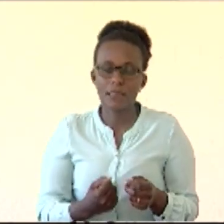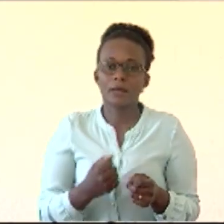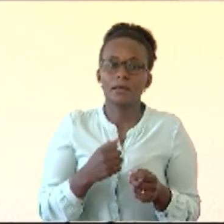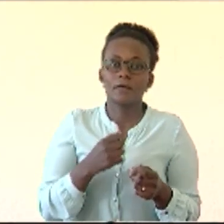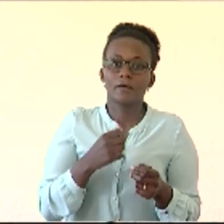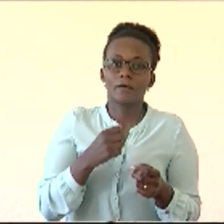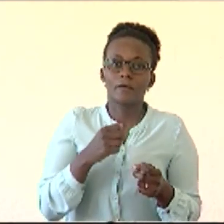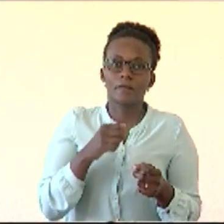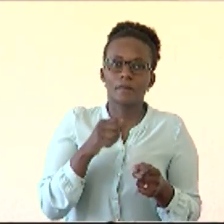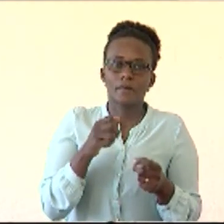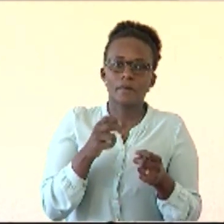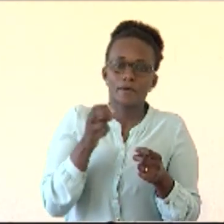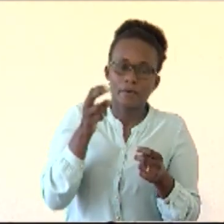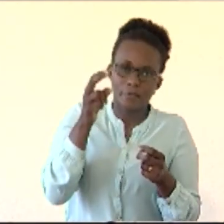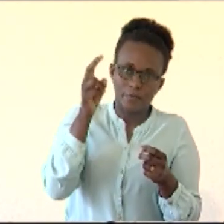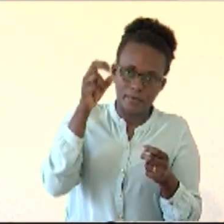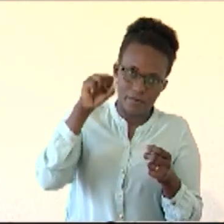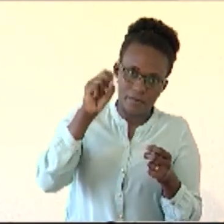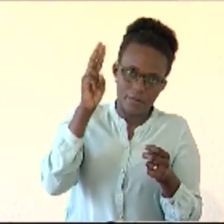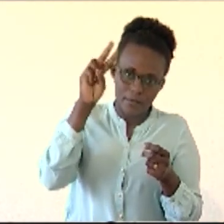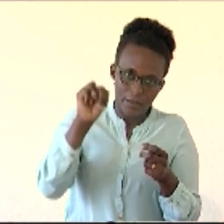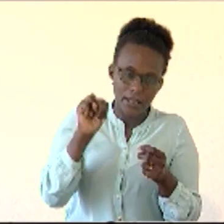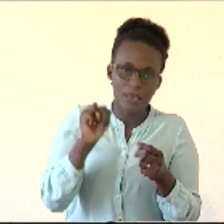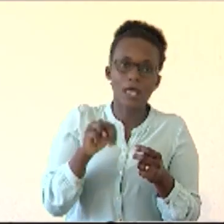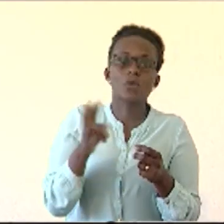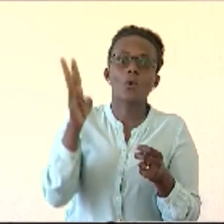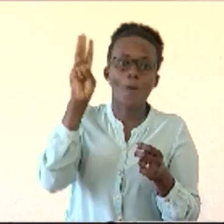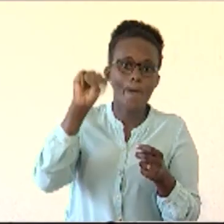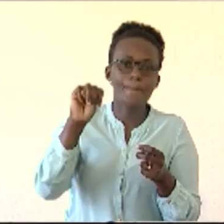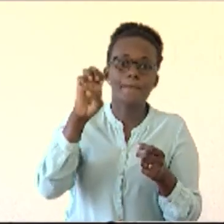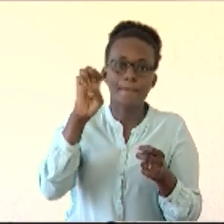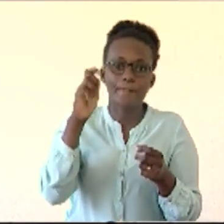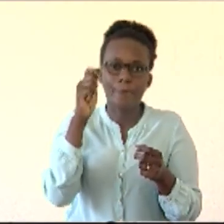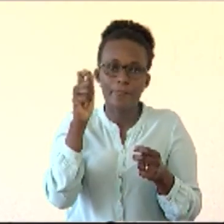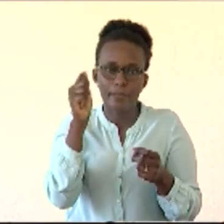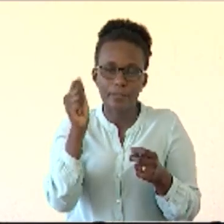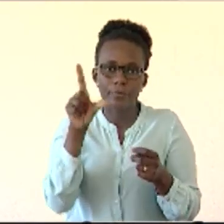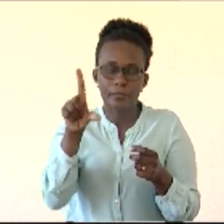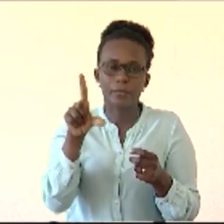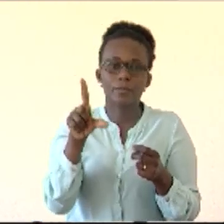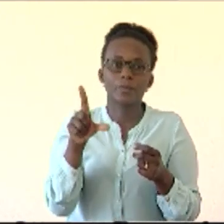will change into the tin, which is the metal. So there will be deposition